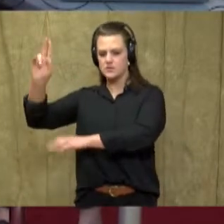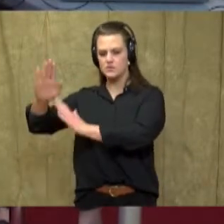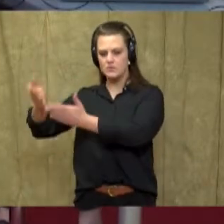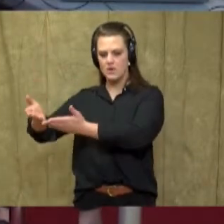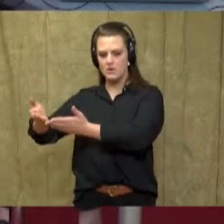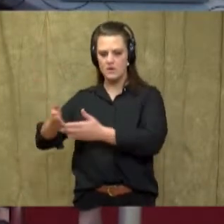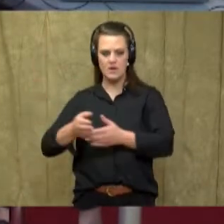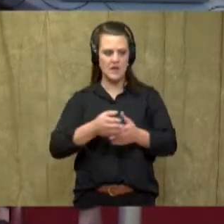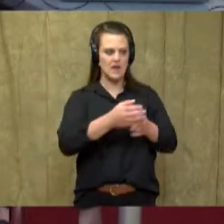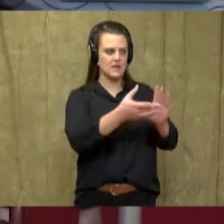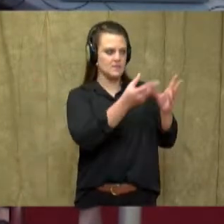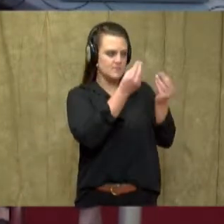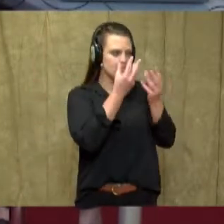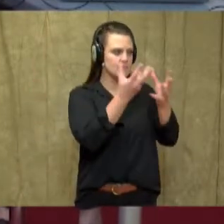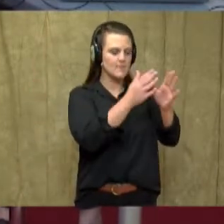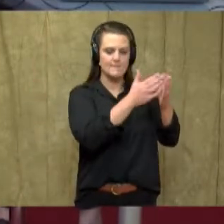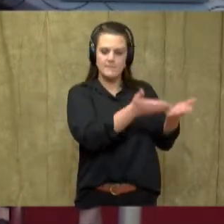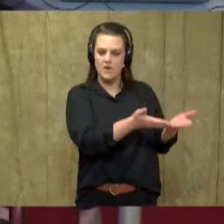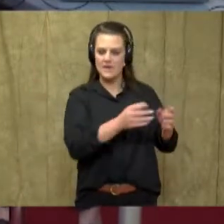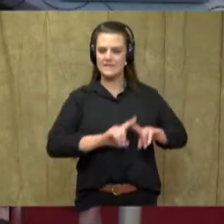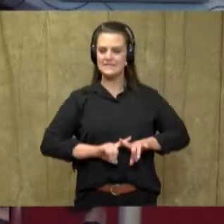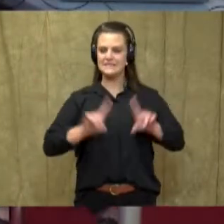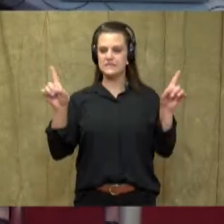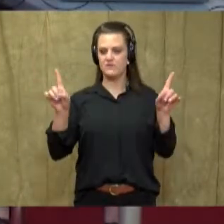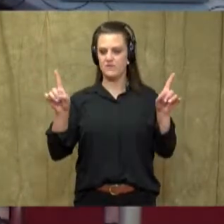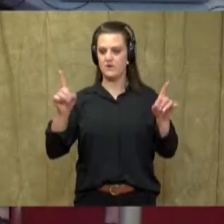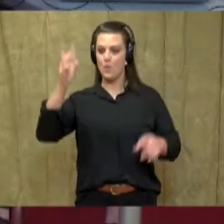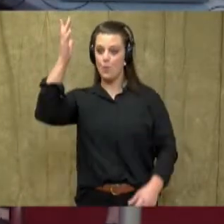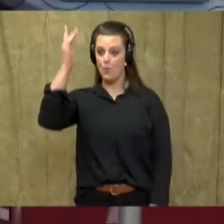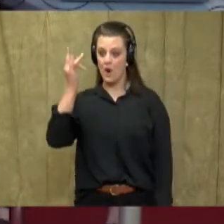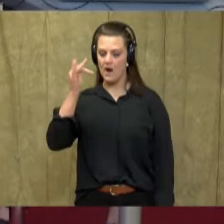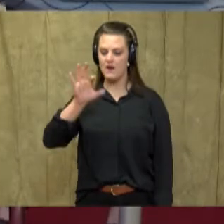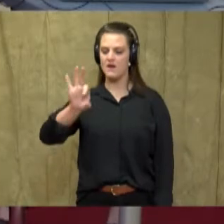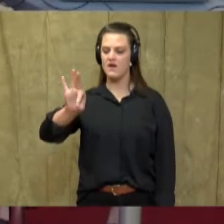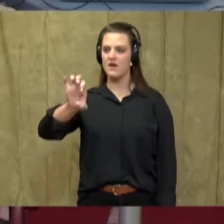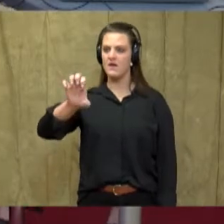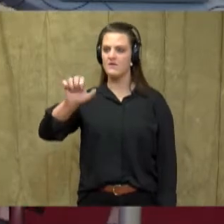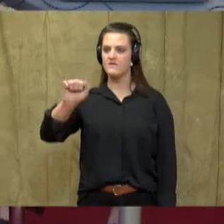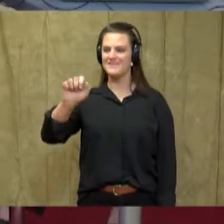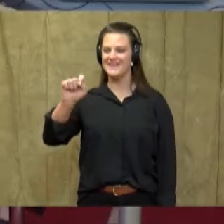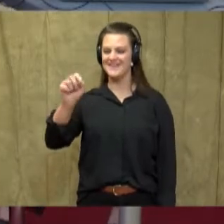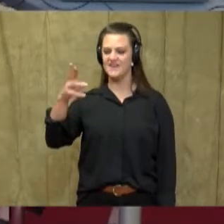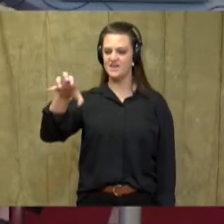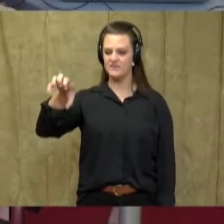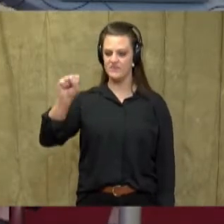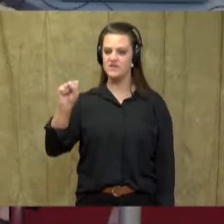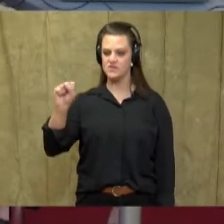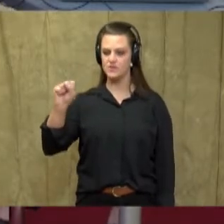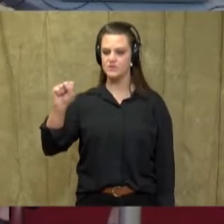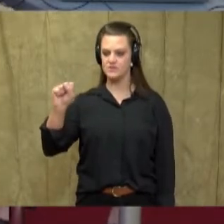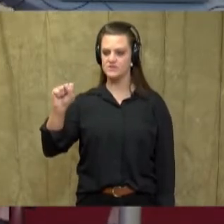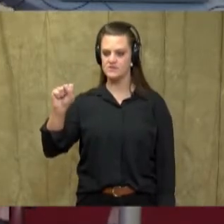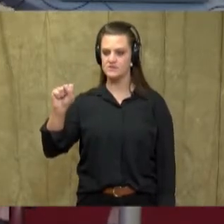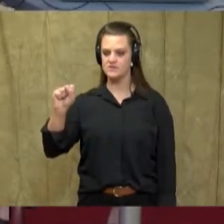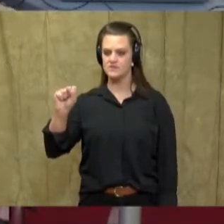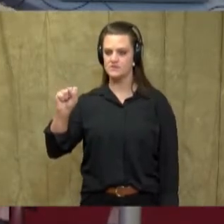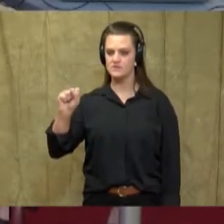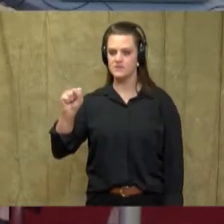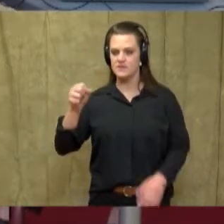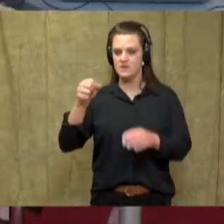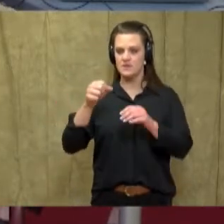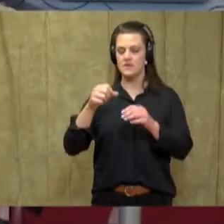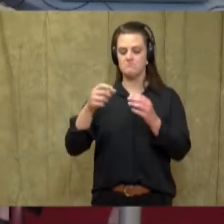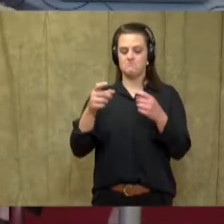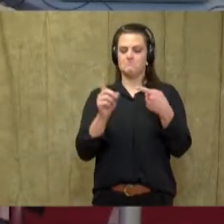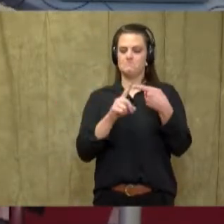textbook. Many times it's due to the features that an informational text has,